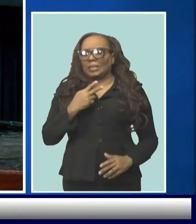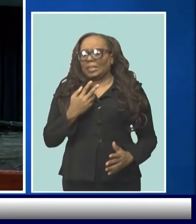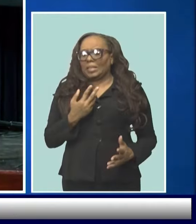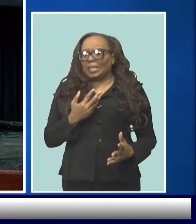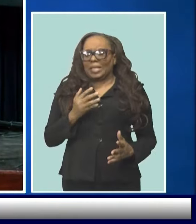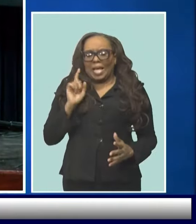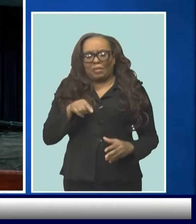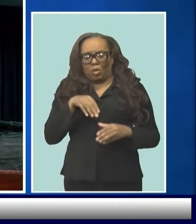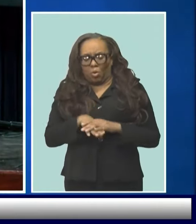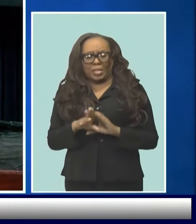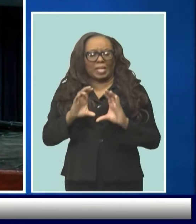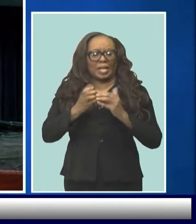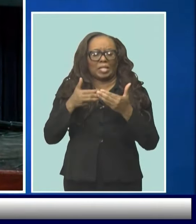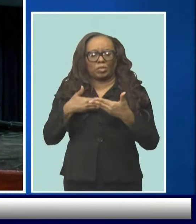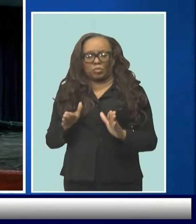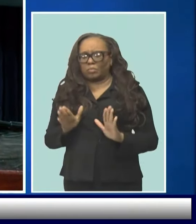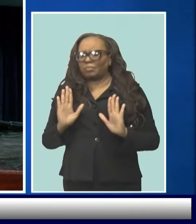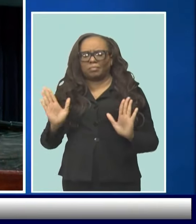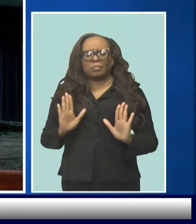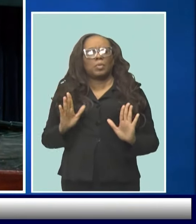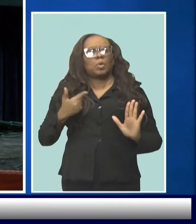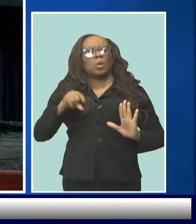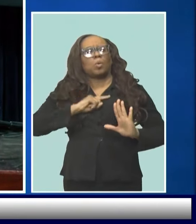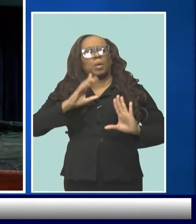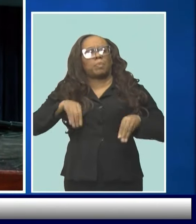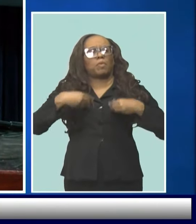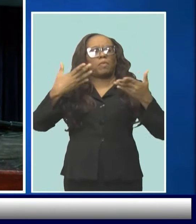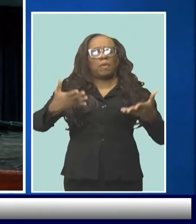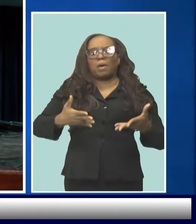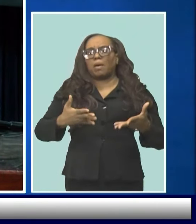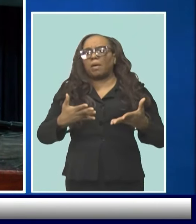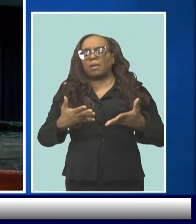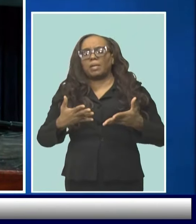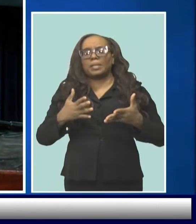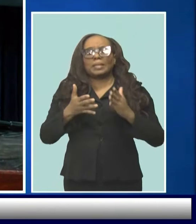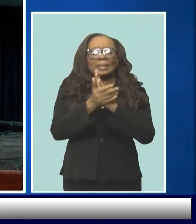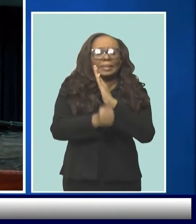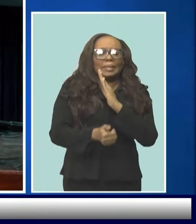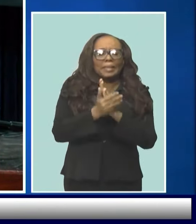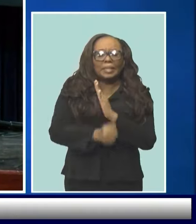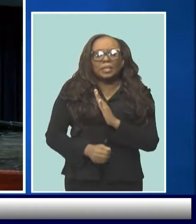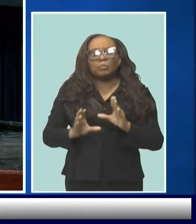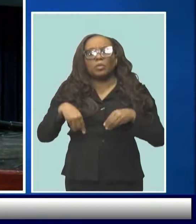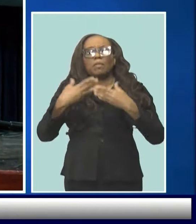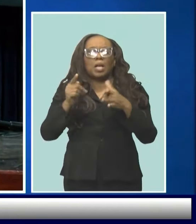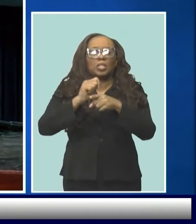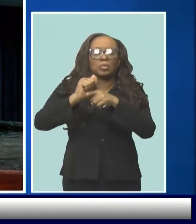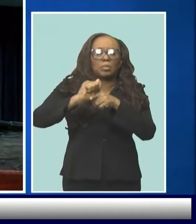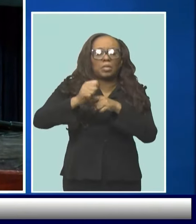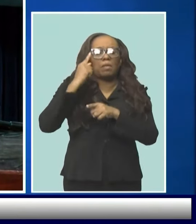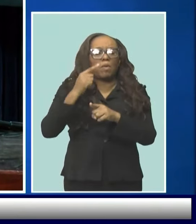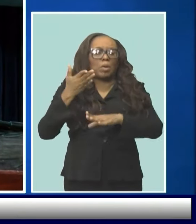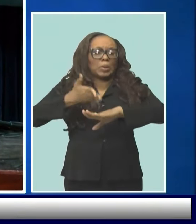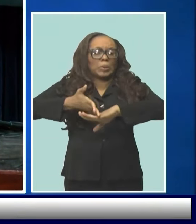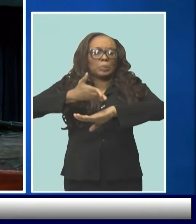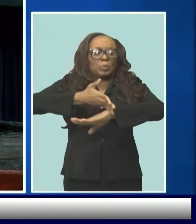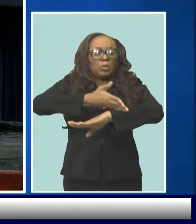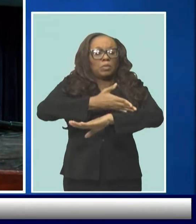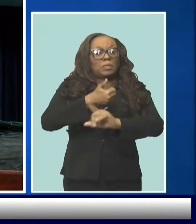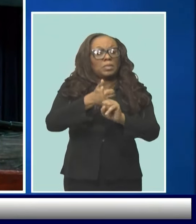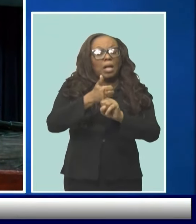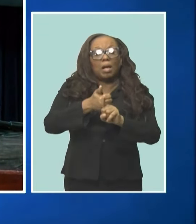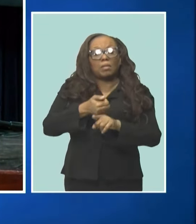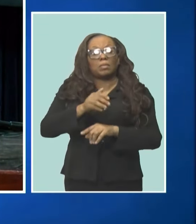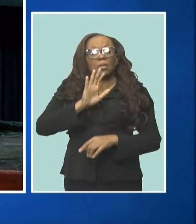for persons at all levels, at all ages, to gain the skills that you need to improve yourself personally